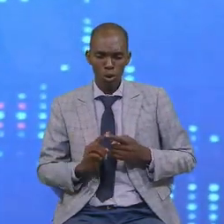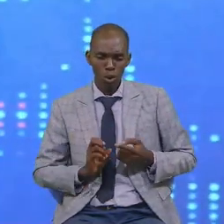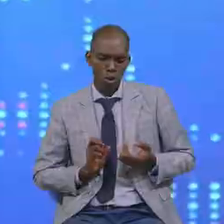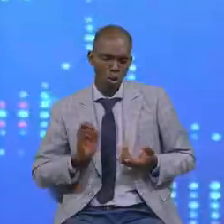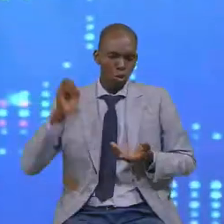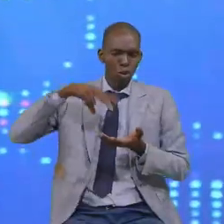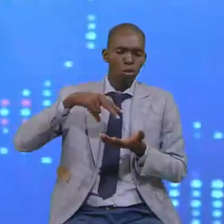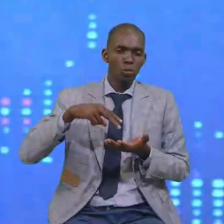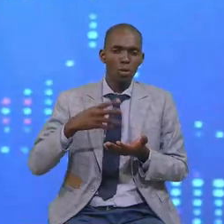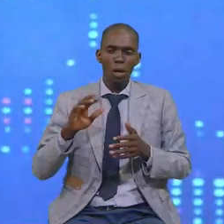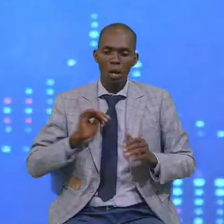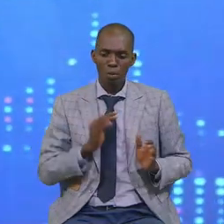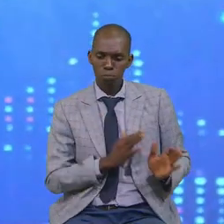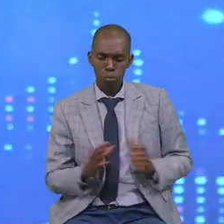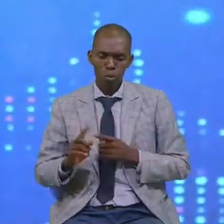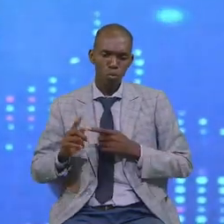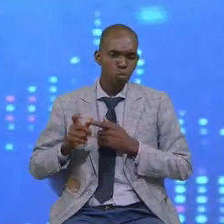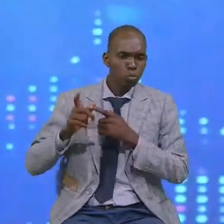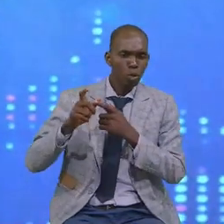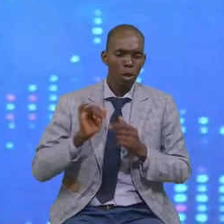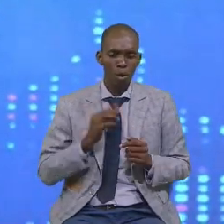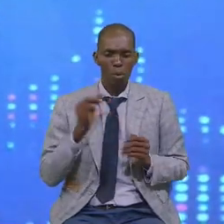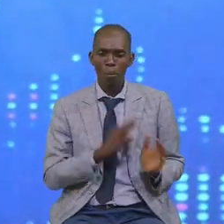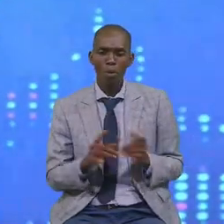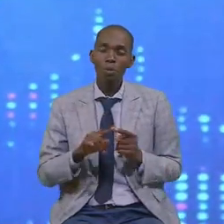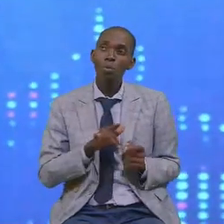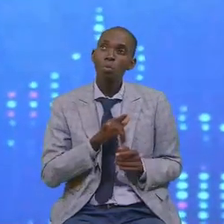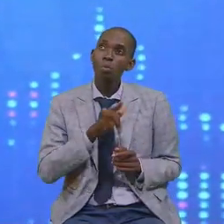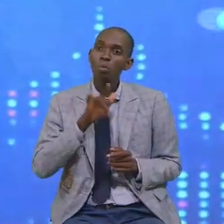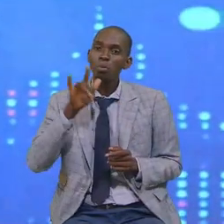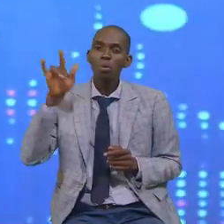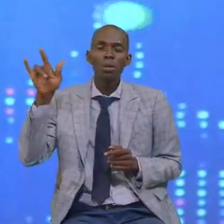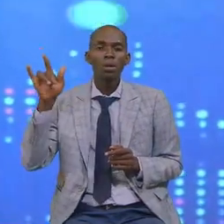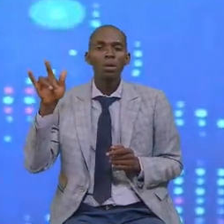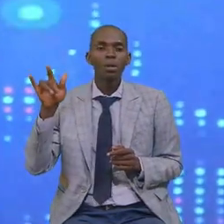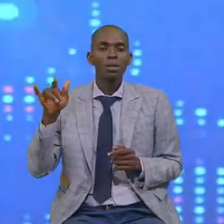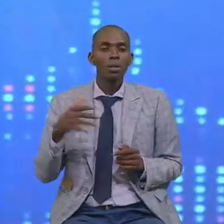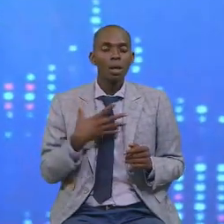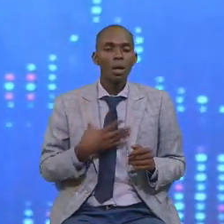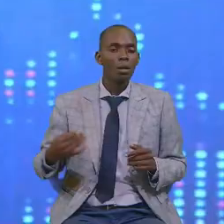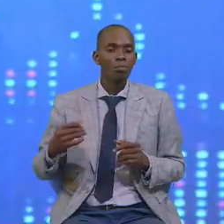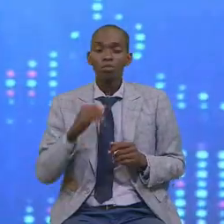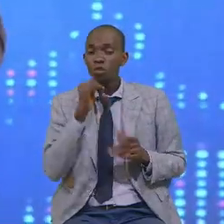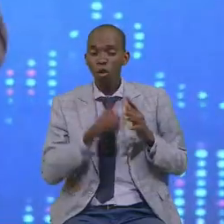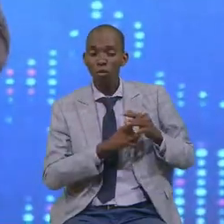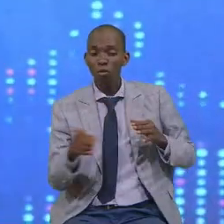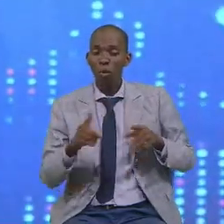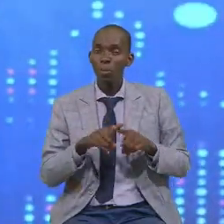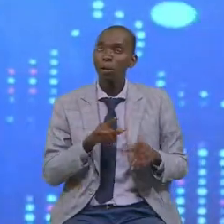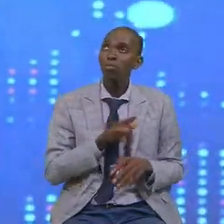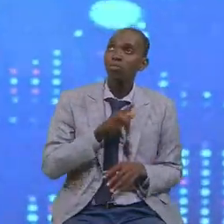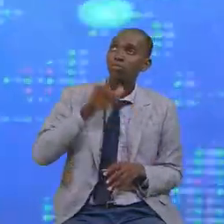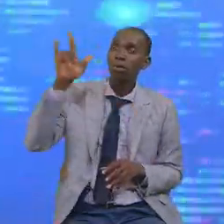run, about to fly, not flee, but fly, and go up and